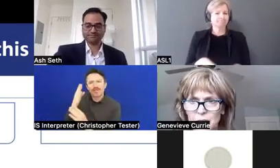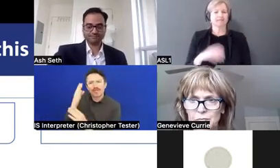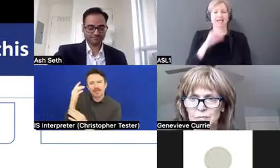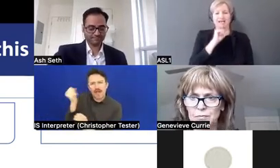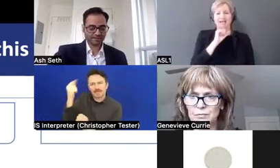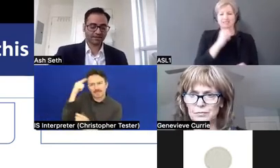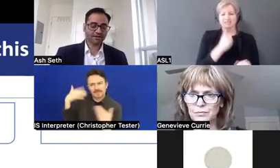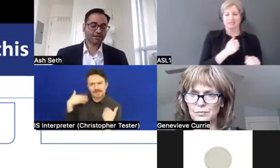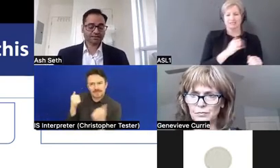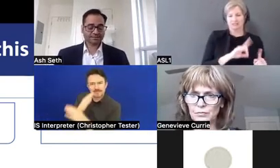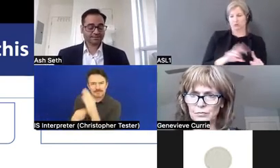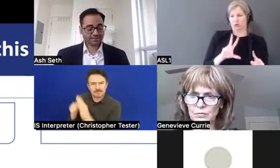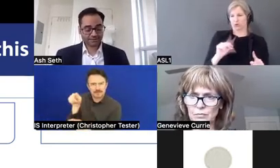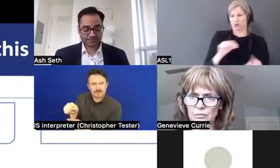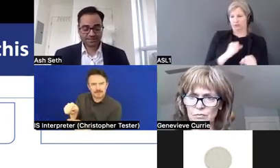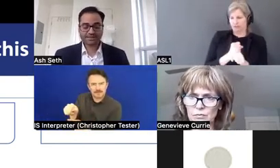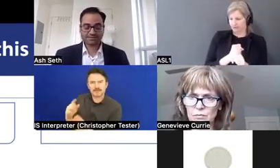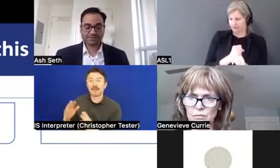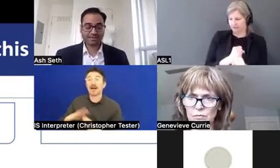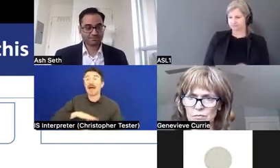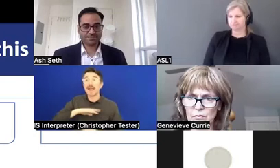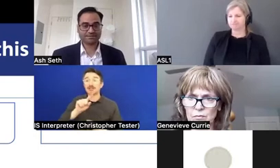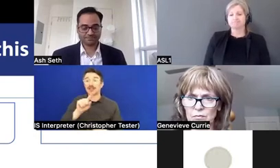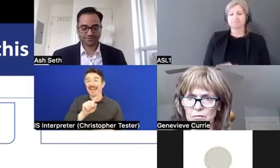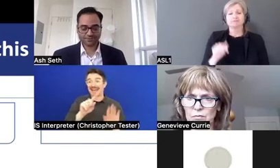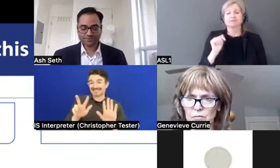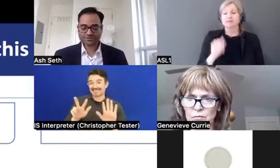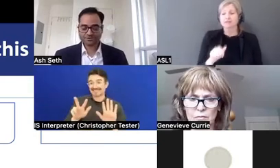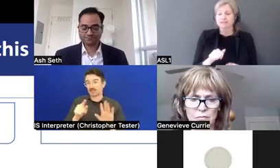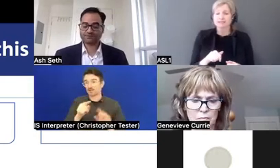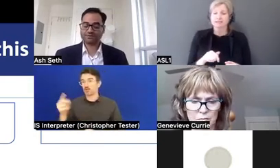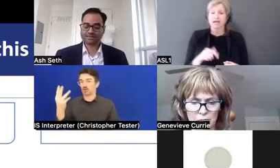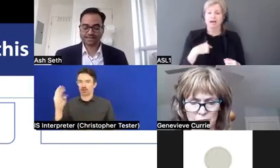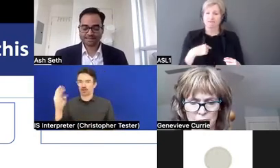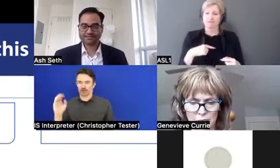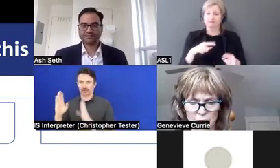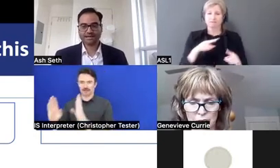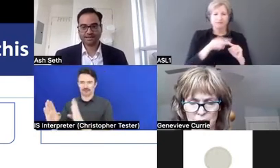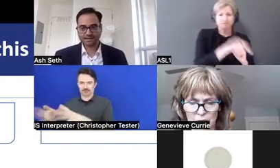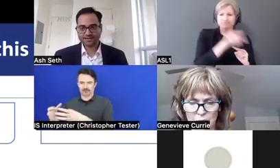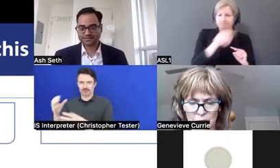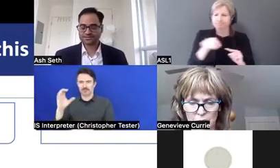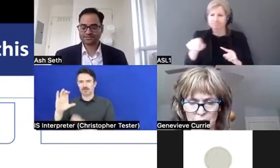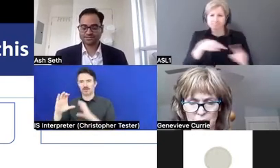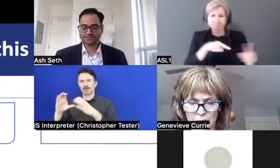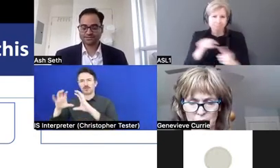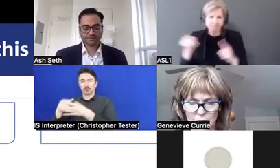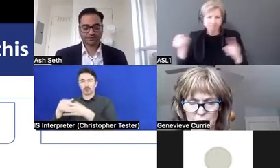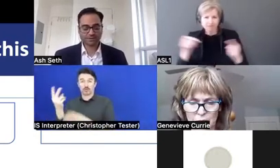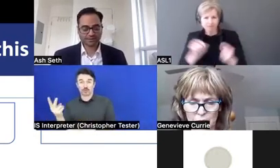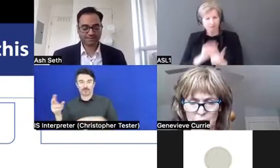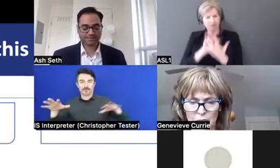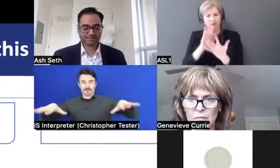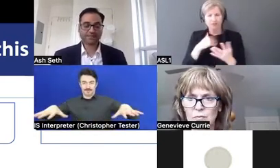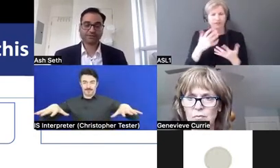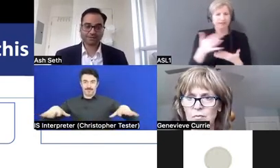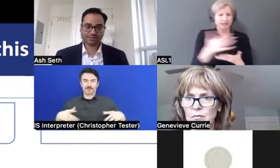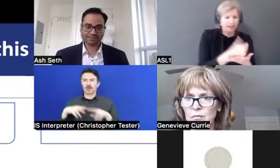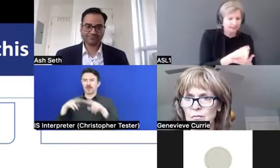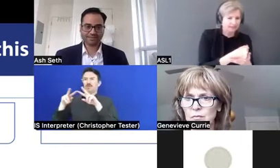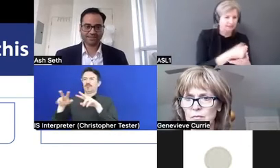inclusively. This study utilized a mixed methods approach where we collected and analyzed both qualitative